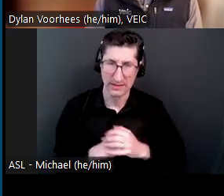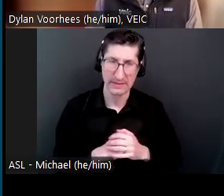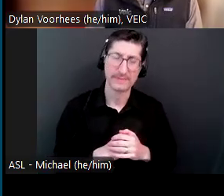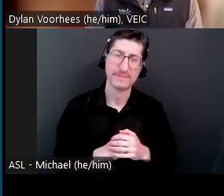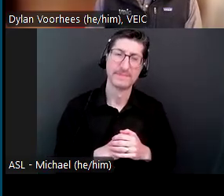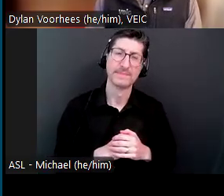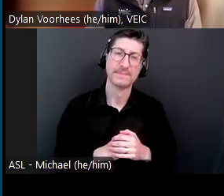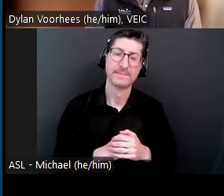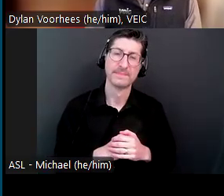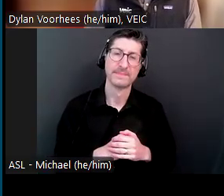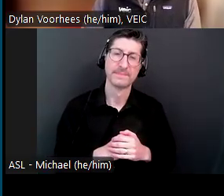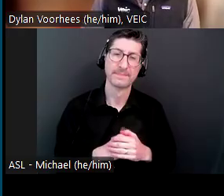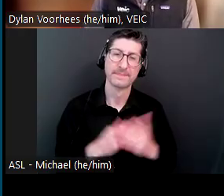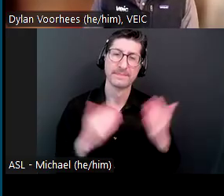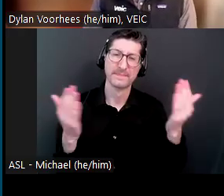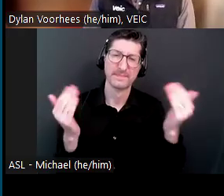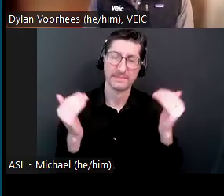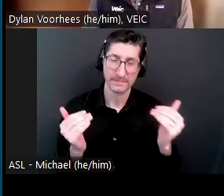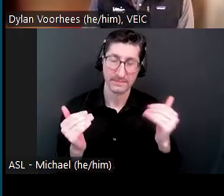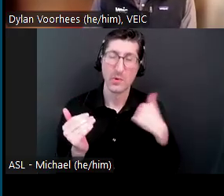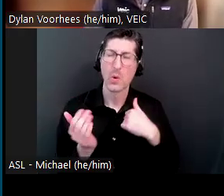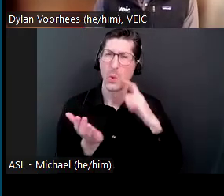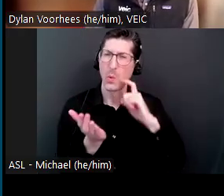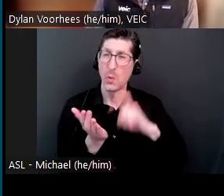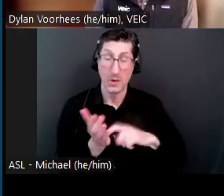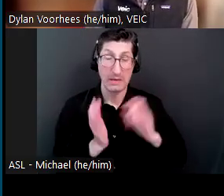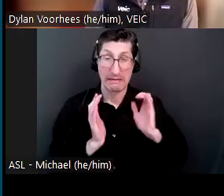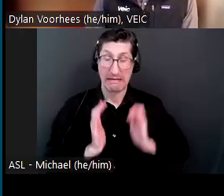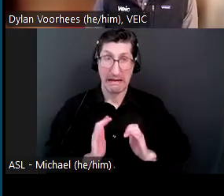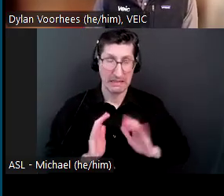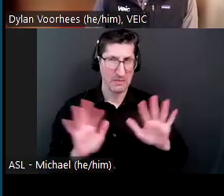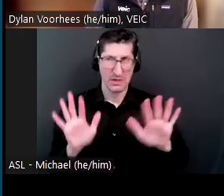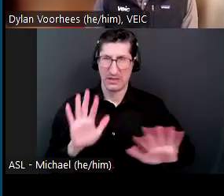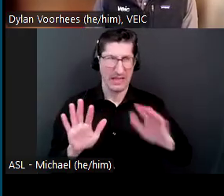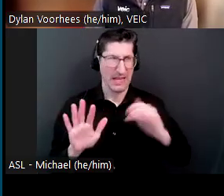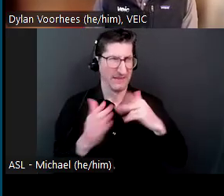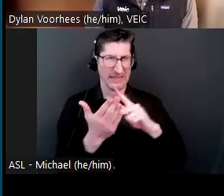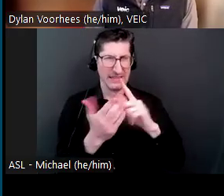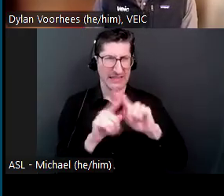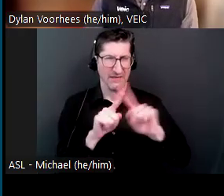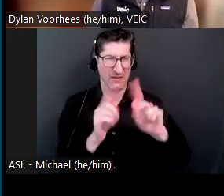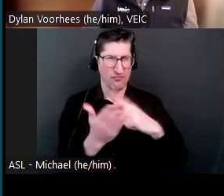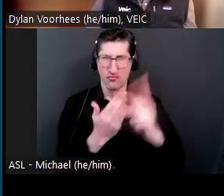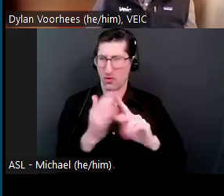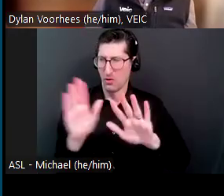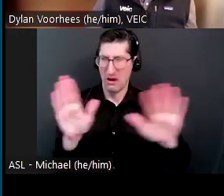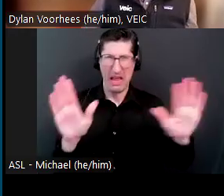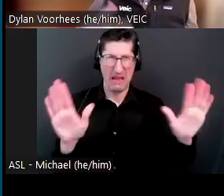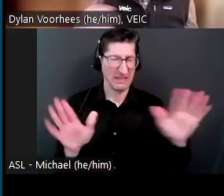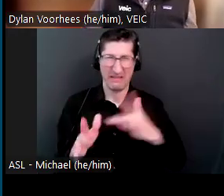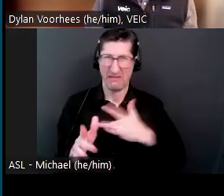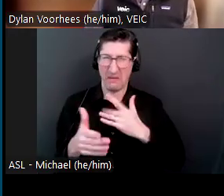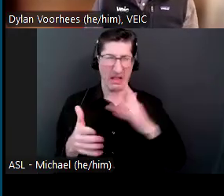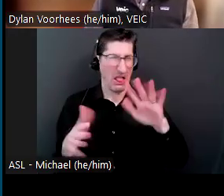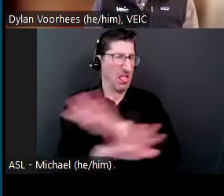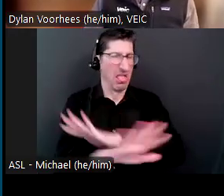Second, we found that customers can get lost navigating between different programs. And this includes